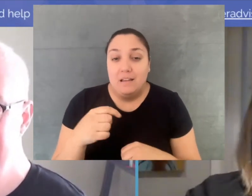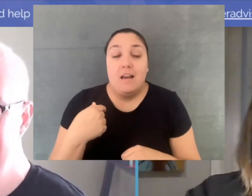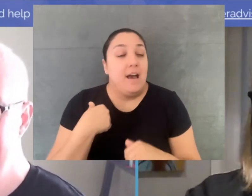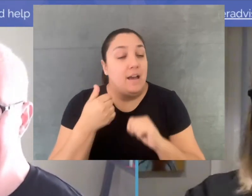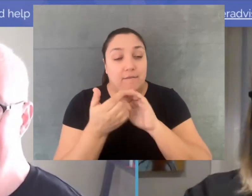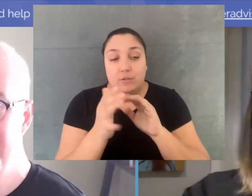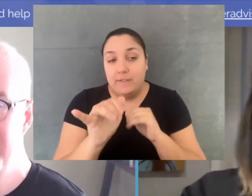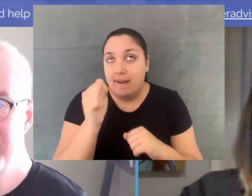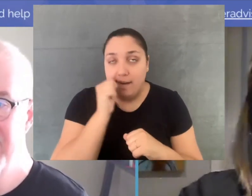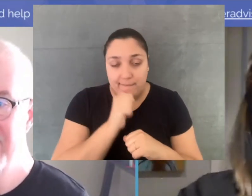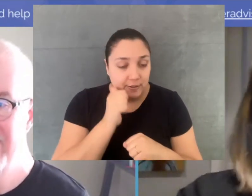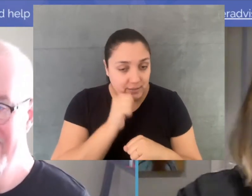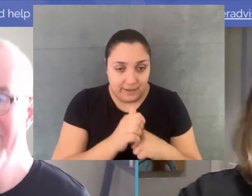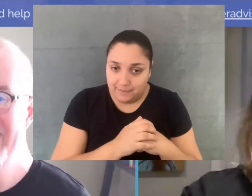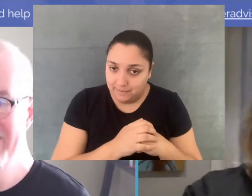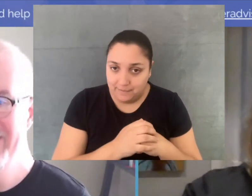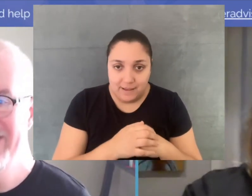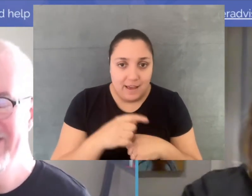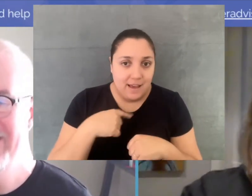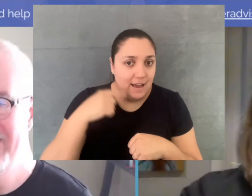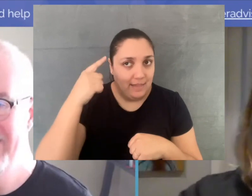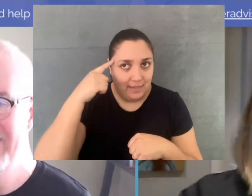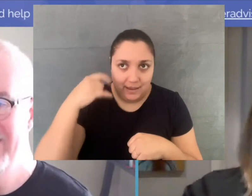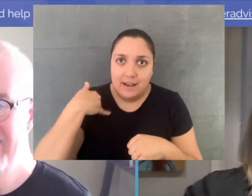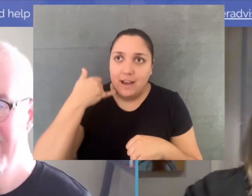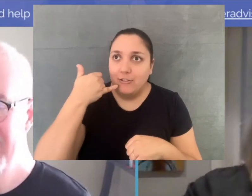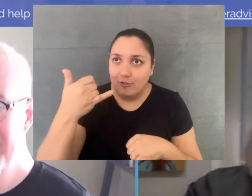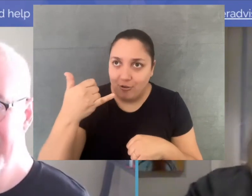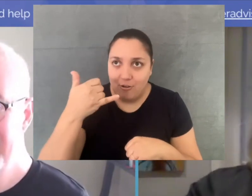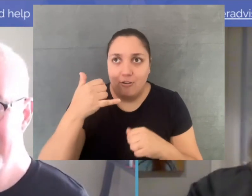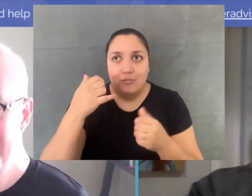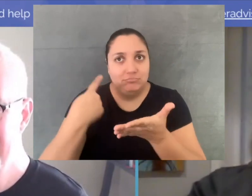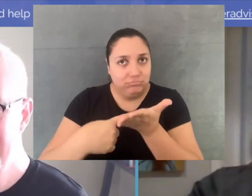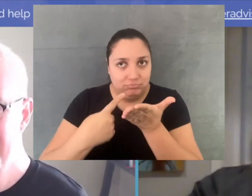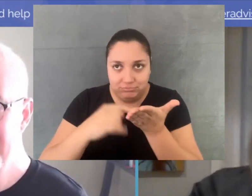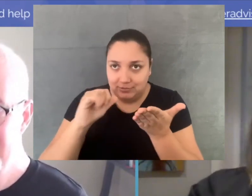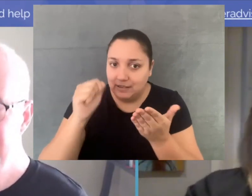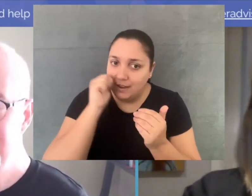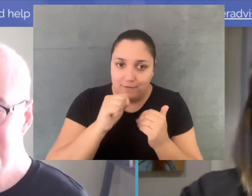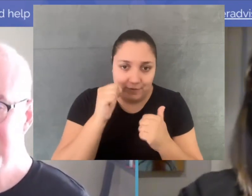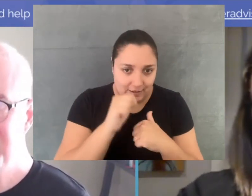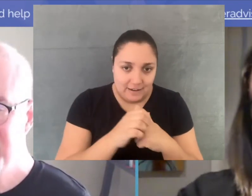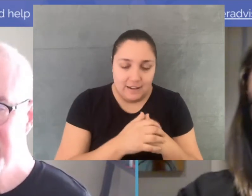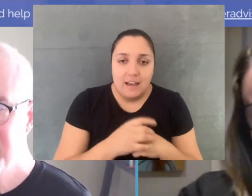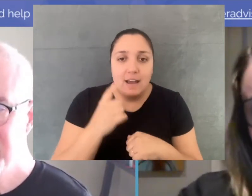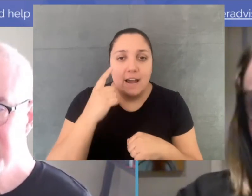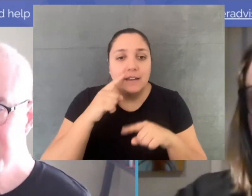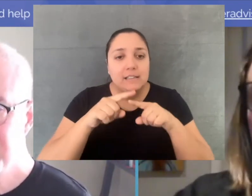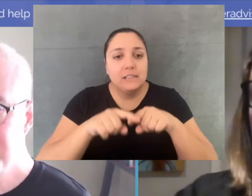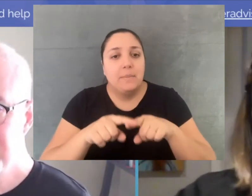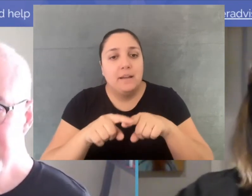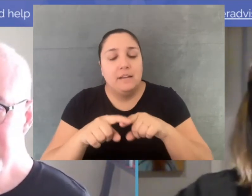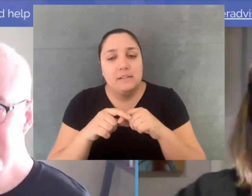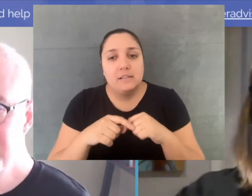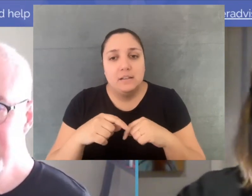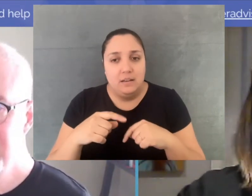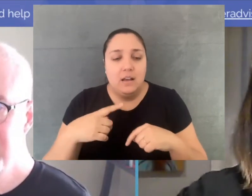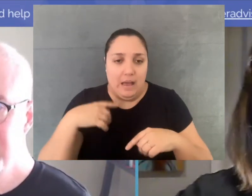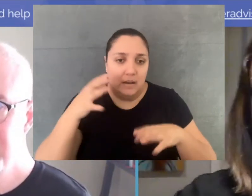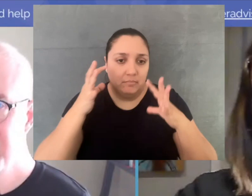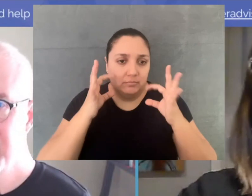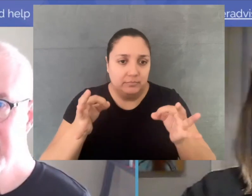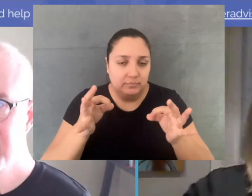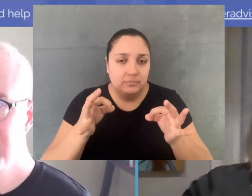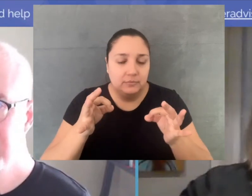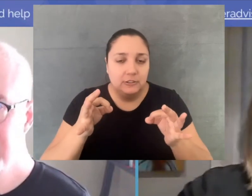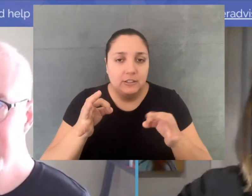And I address this every day. I think this is probably the phone call that I have every single day. And so it depends on,